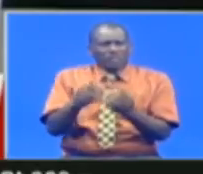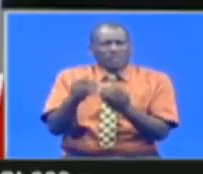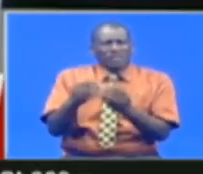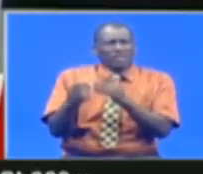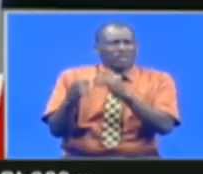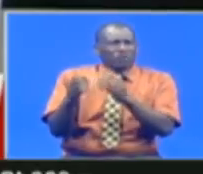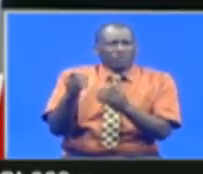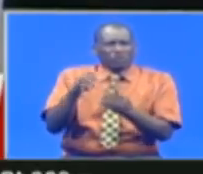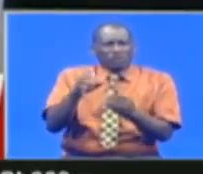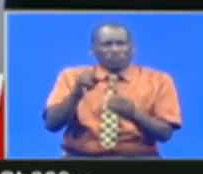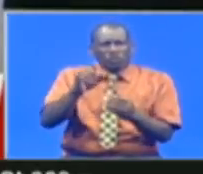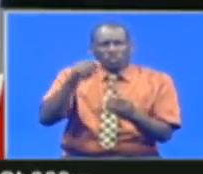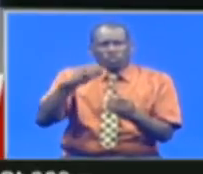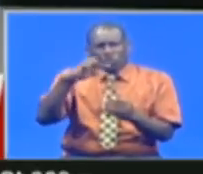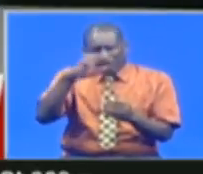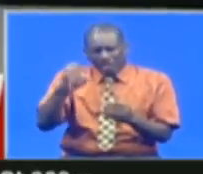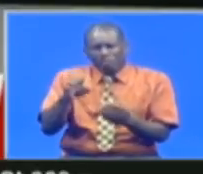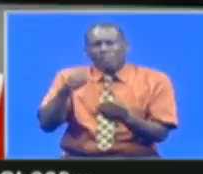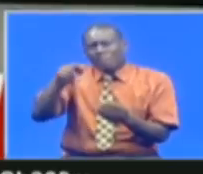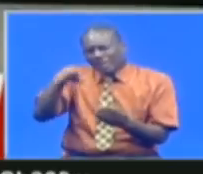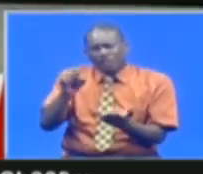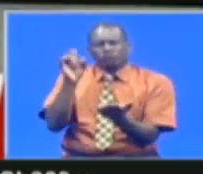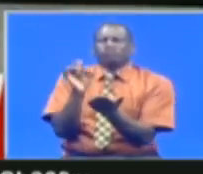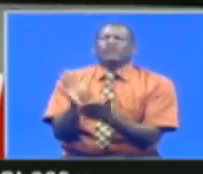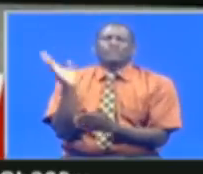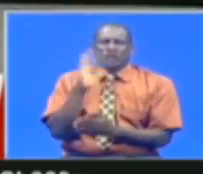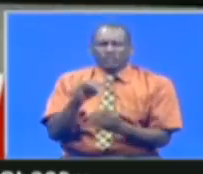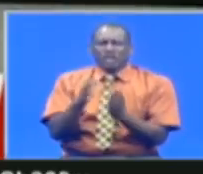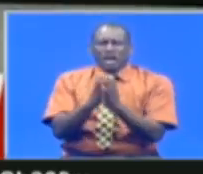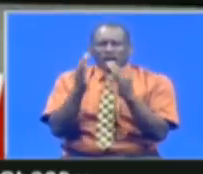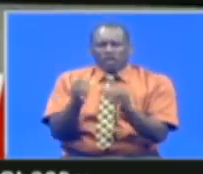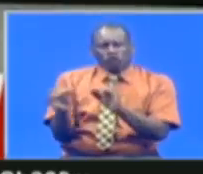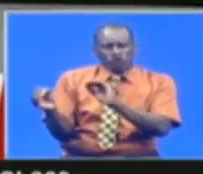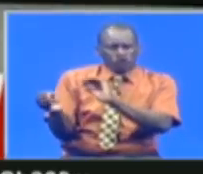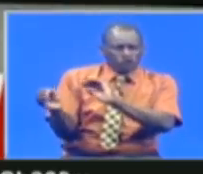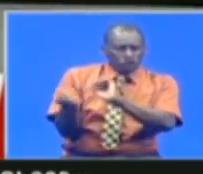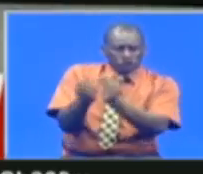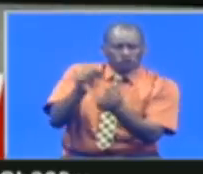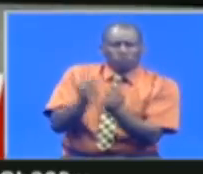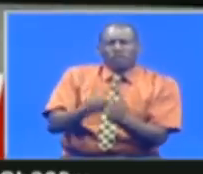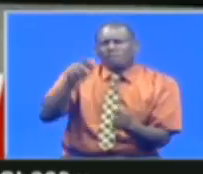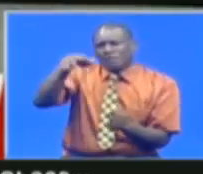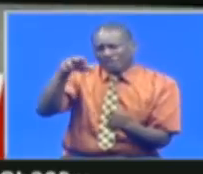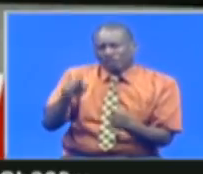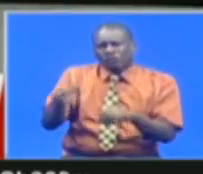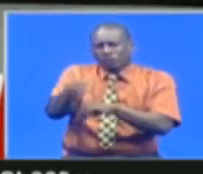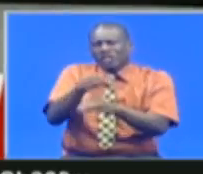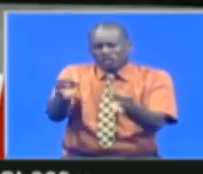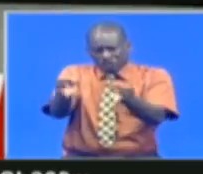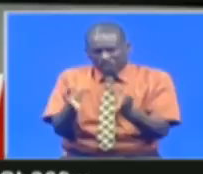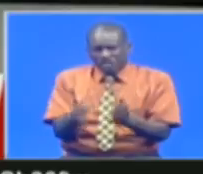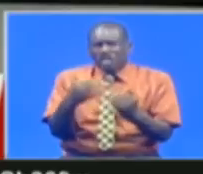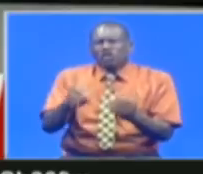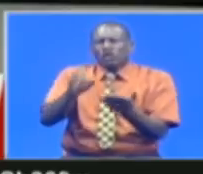Thugge has been completely edged out and substantively replaced as the Principal Secretary, National Treasury, by Dr.